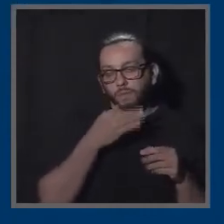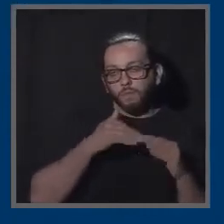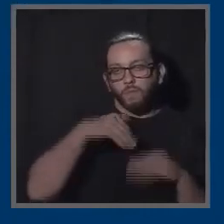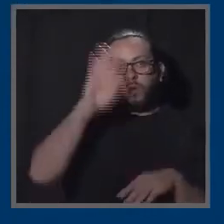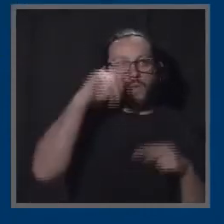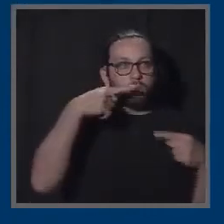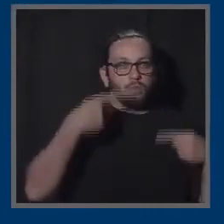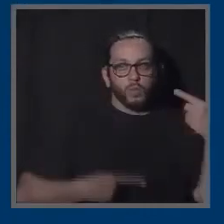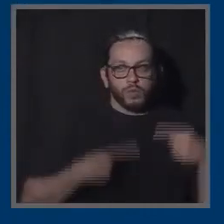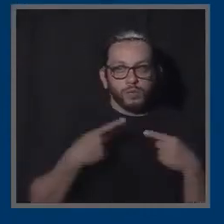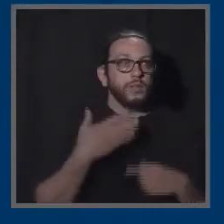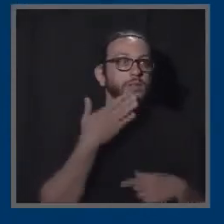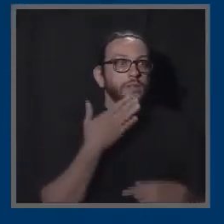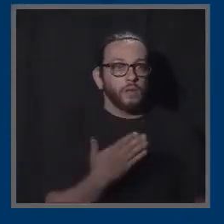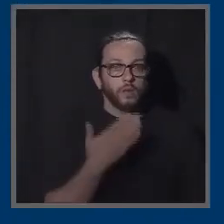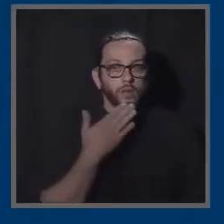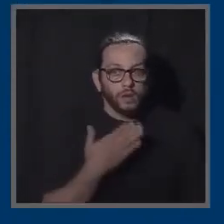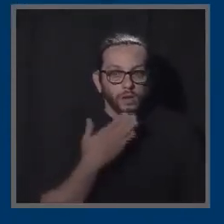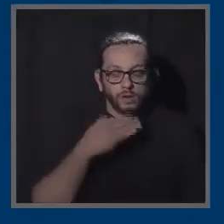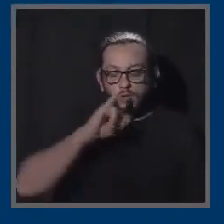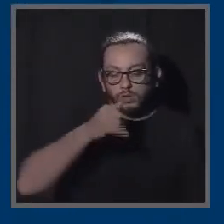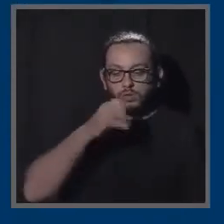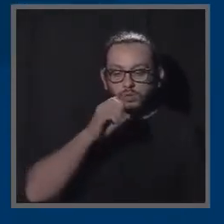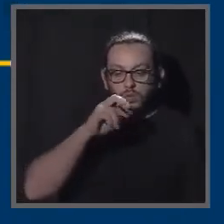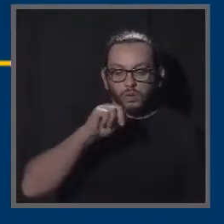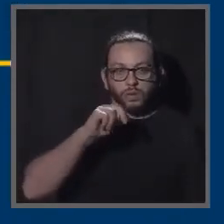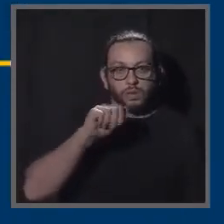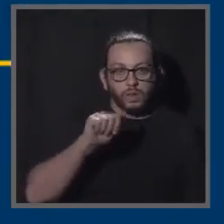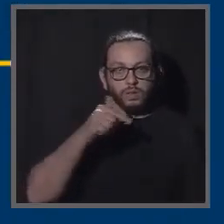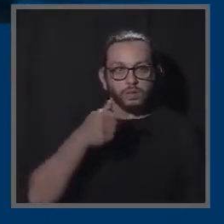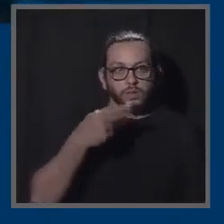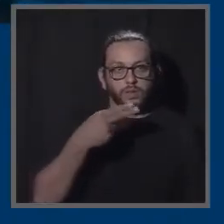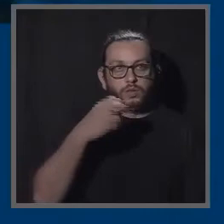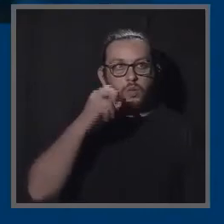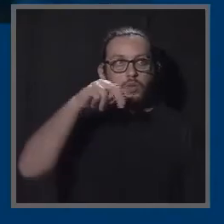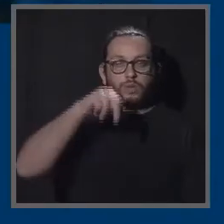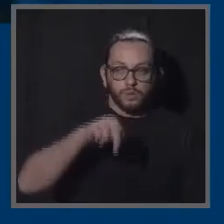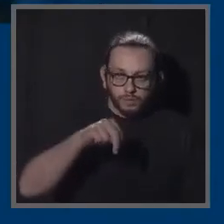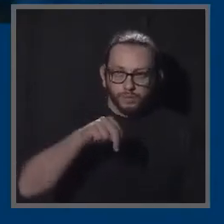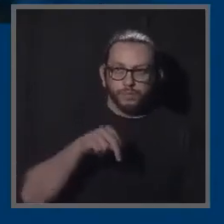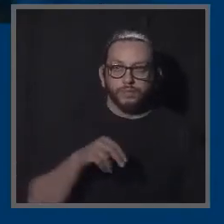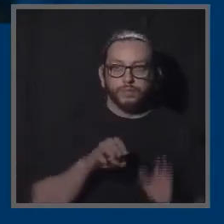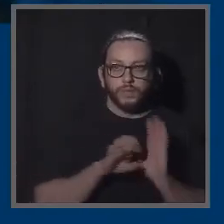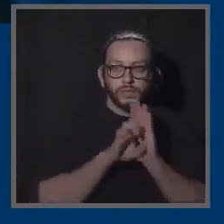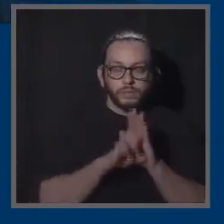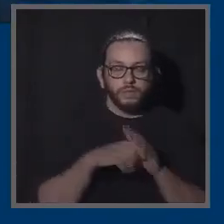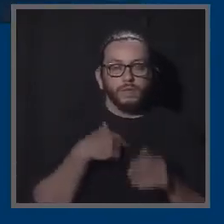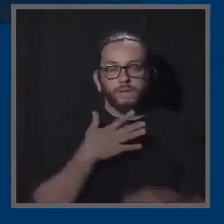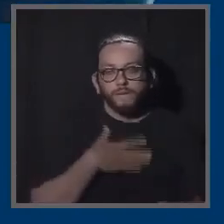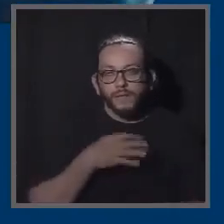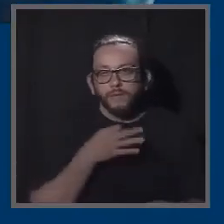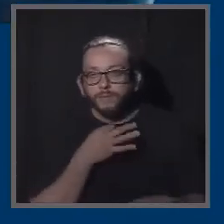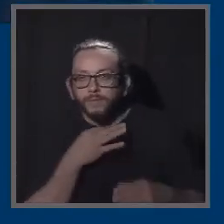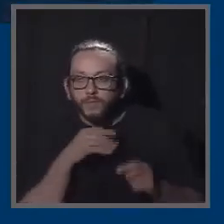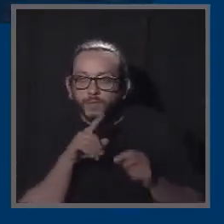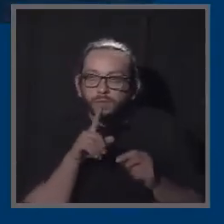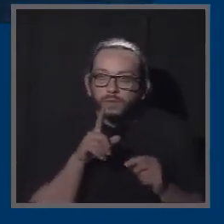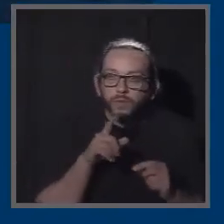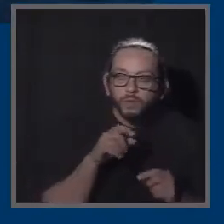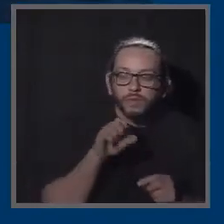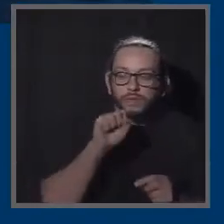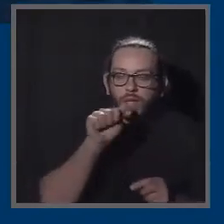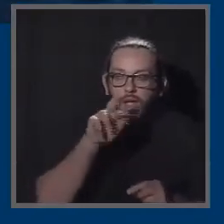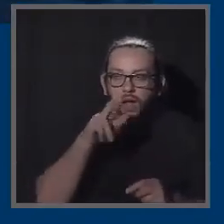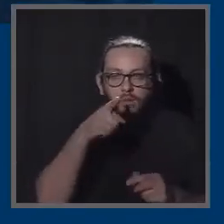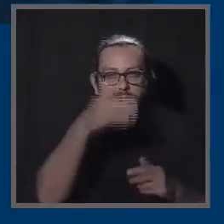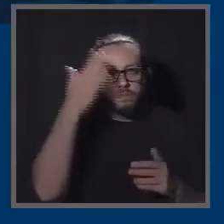lot, Jonathan, for these examples. I'm quite curious to know how, Sarah, you react and relate to these examples. Does that relate to